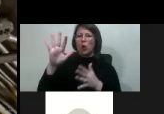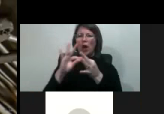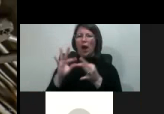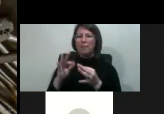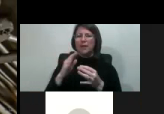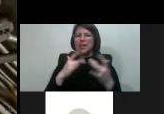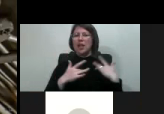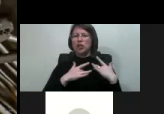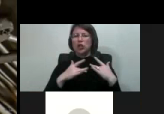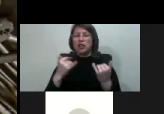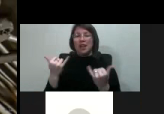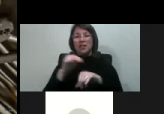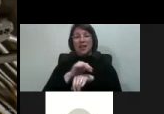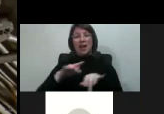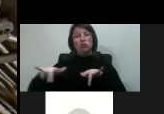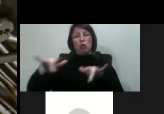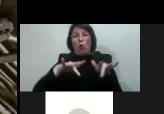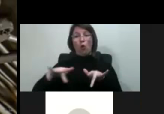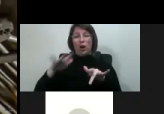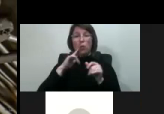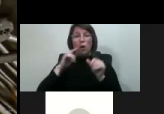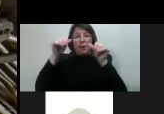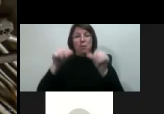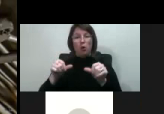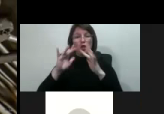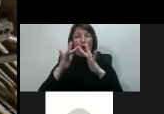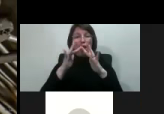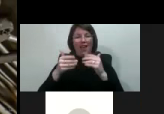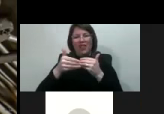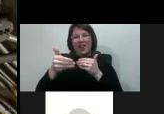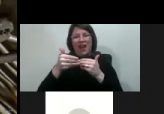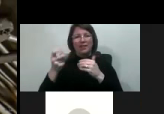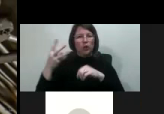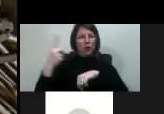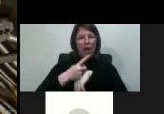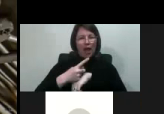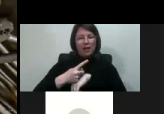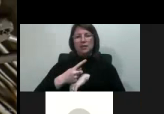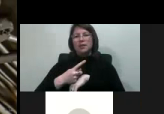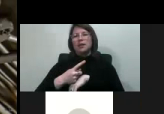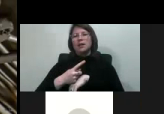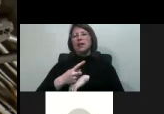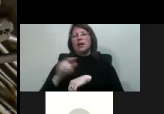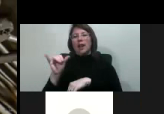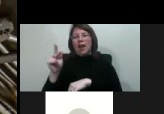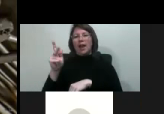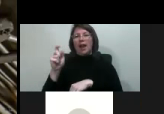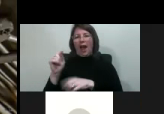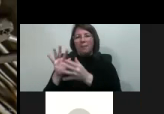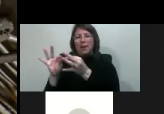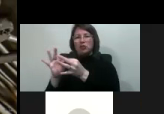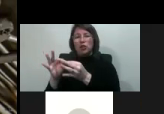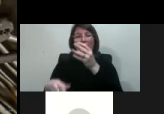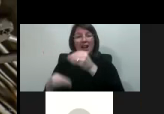Tonight's recording is going to be posted online over the next few days. And again, as Kat mentioned, if you have any additional